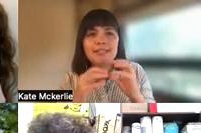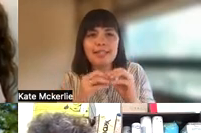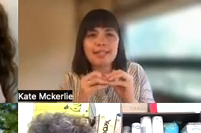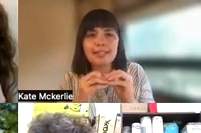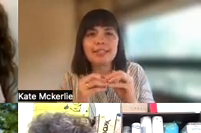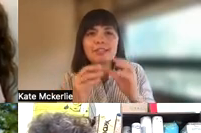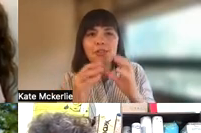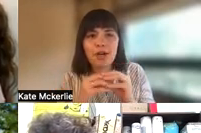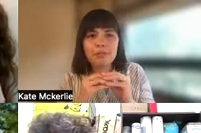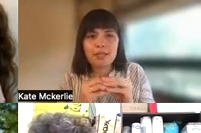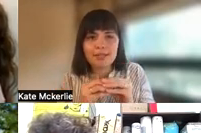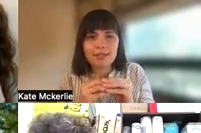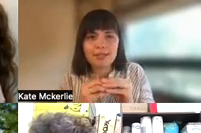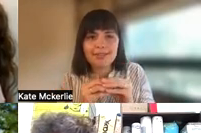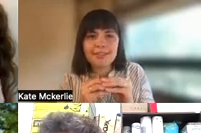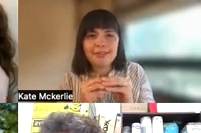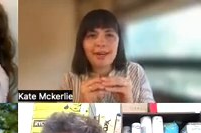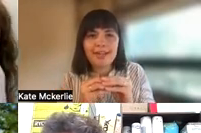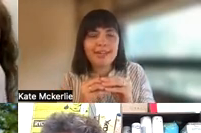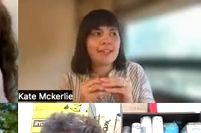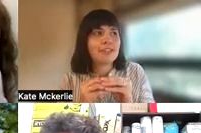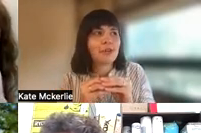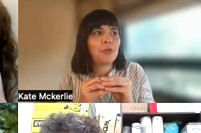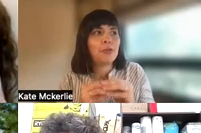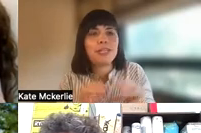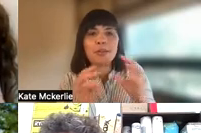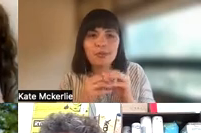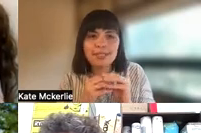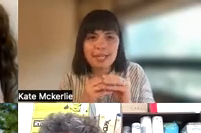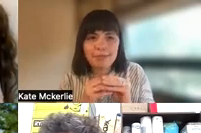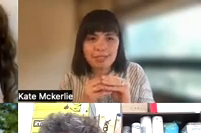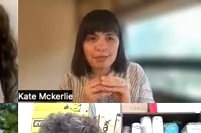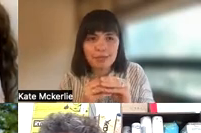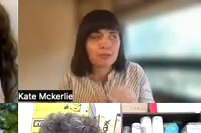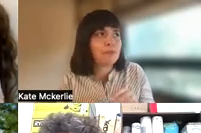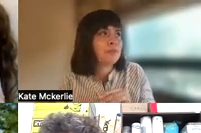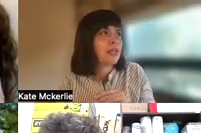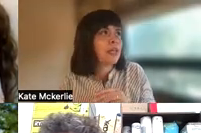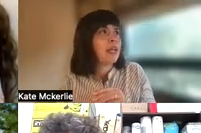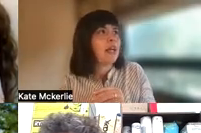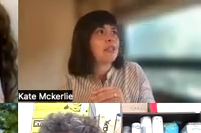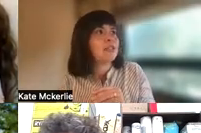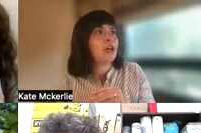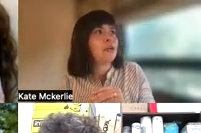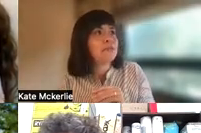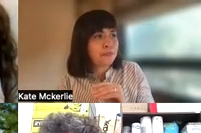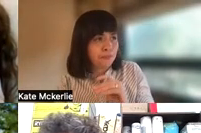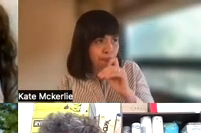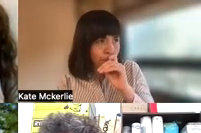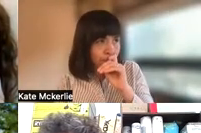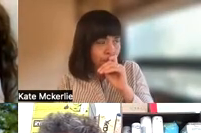and concisely describe this, right? And so we need three statements from you. And so